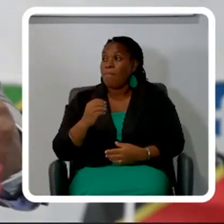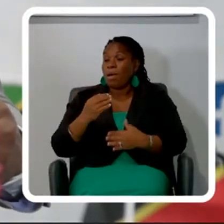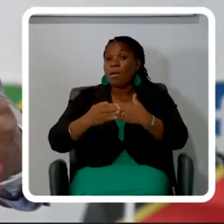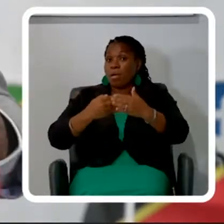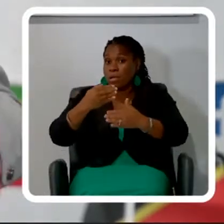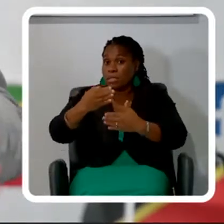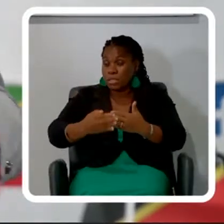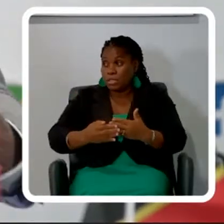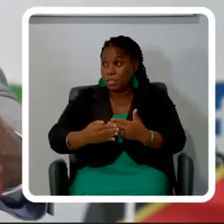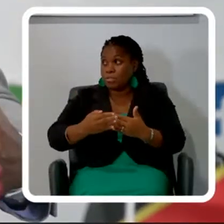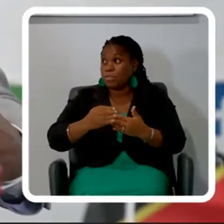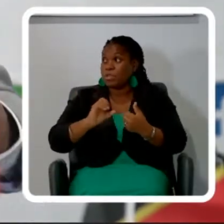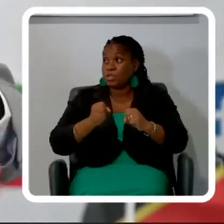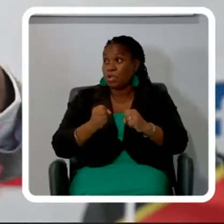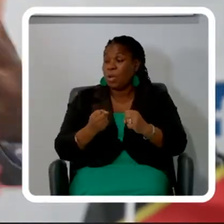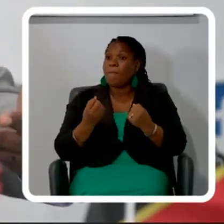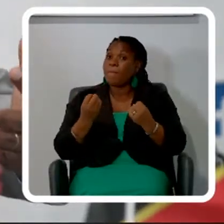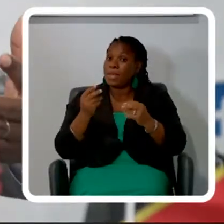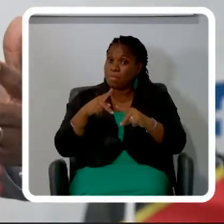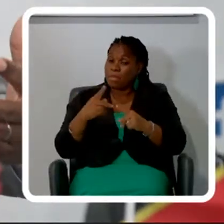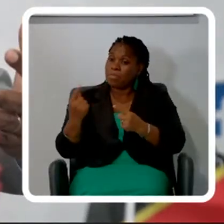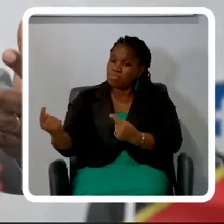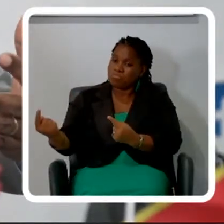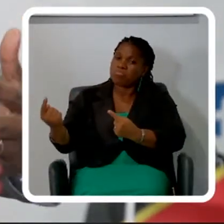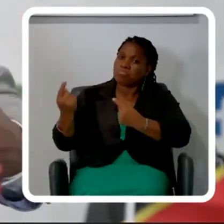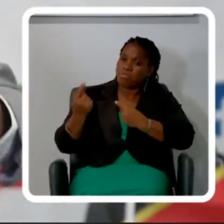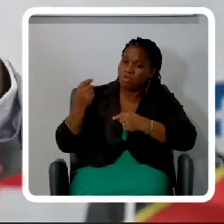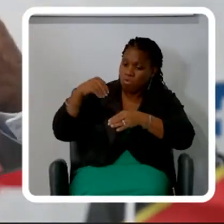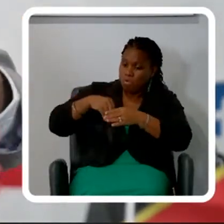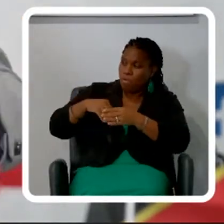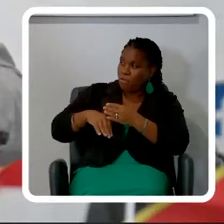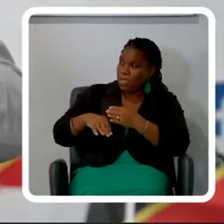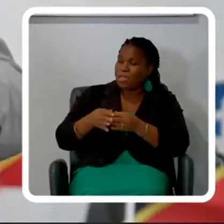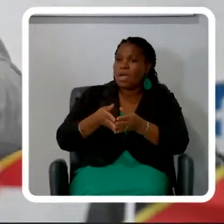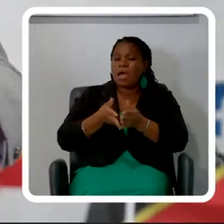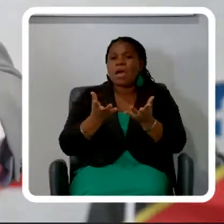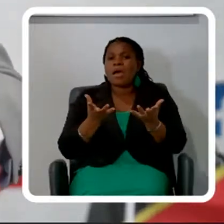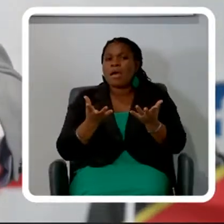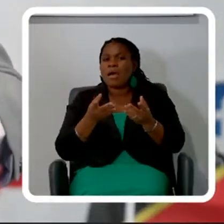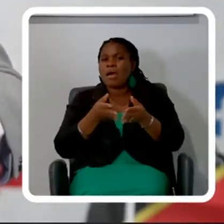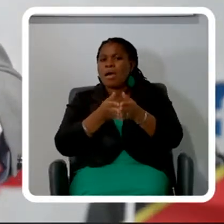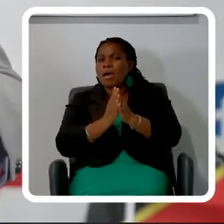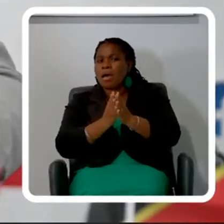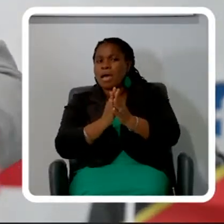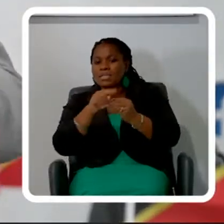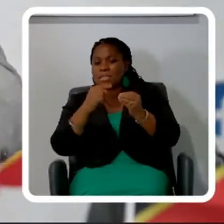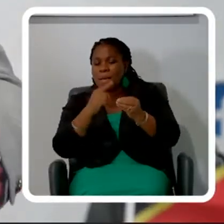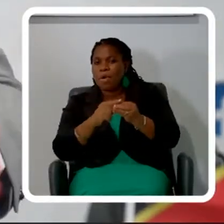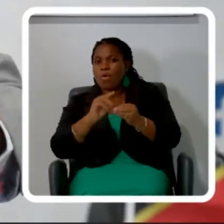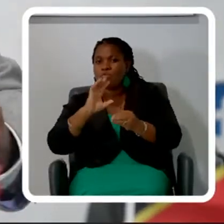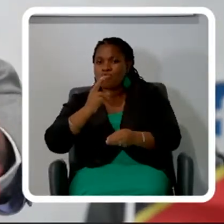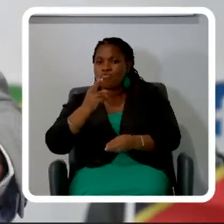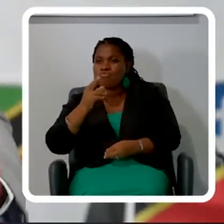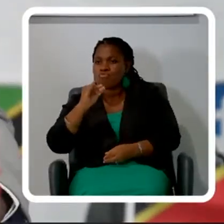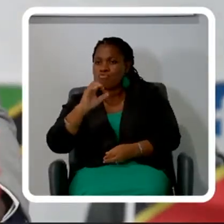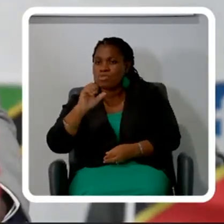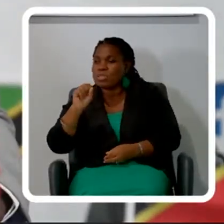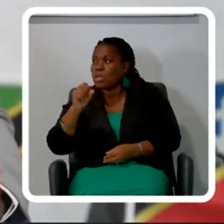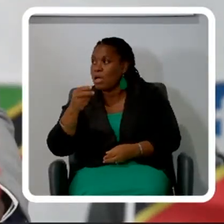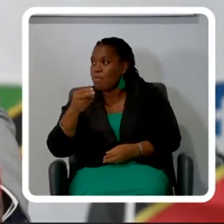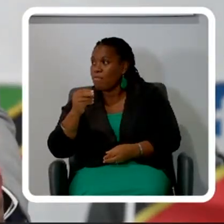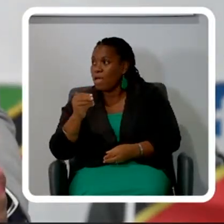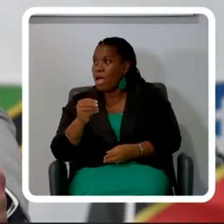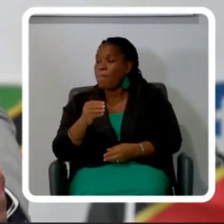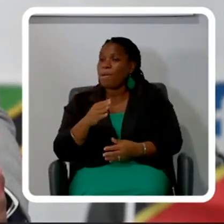so a number of investors have been coming to the fore asking about Christopher Harbour as a venture for them.